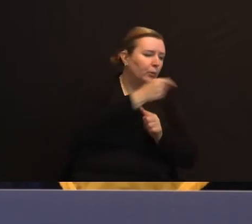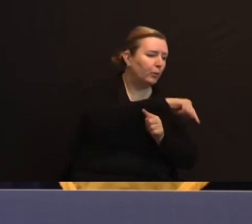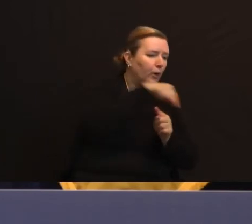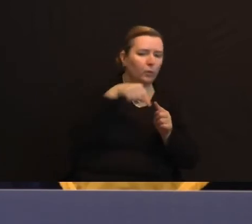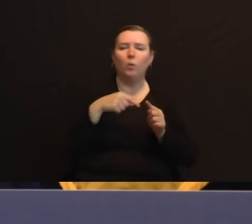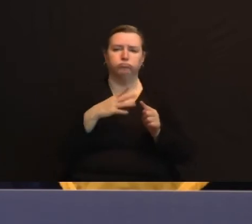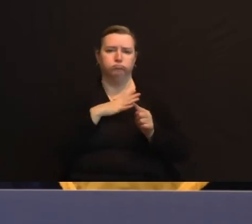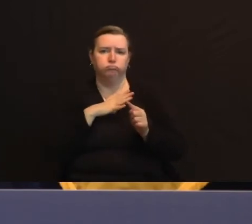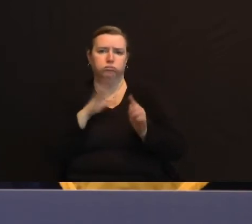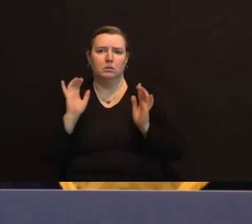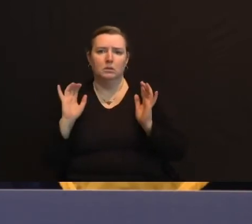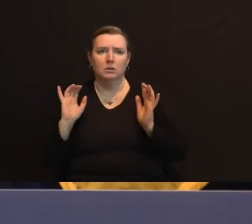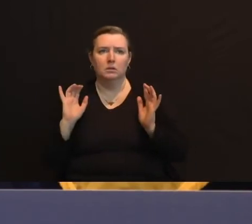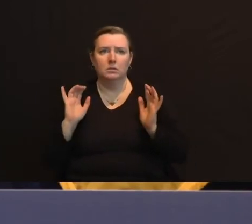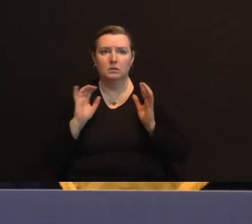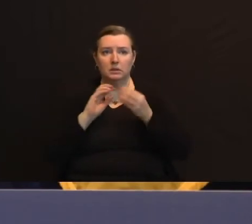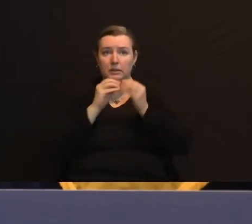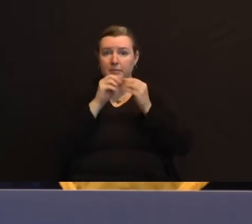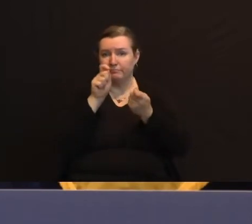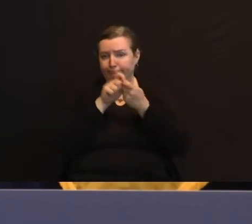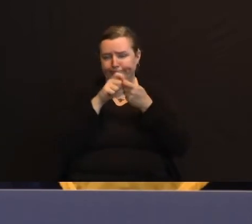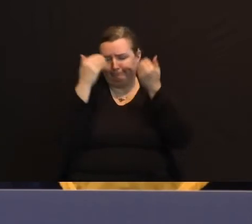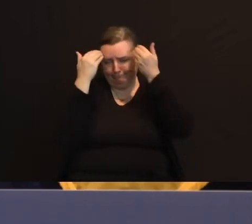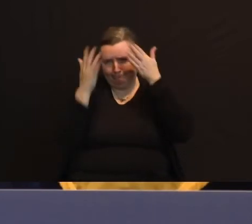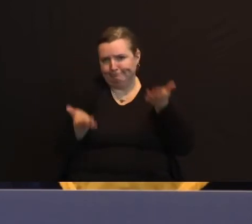what the number is, but my guess is that's